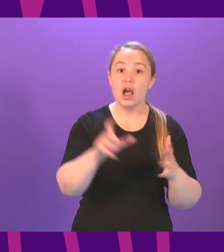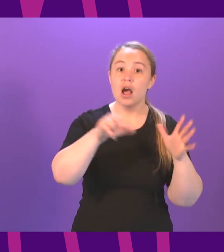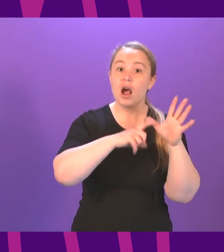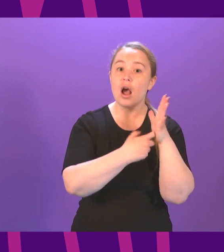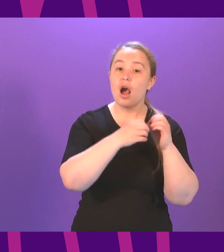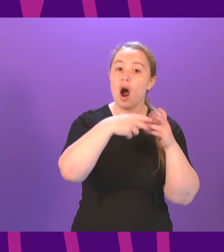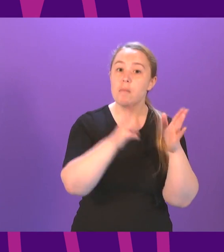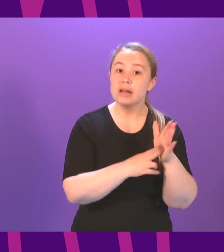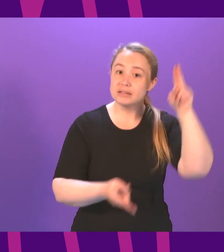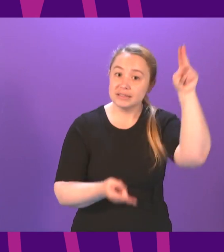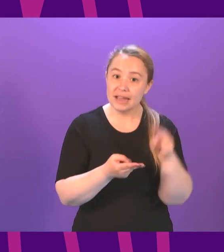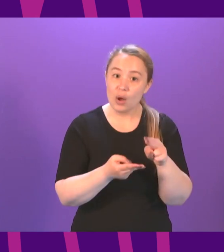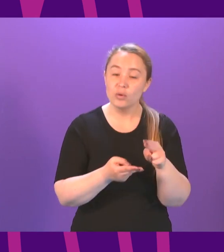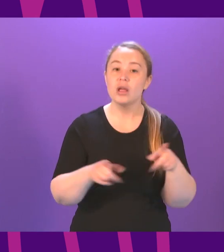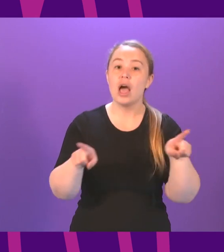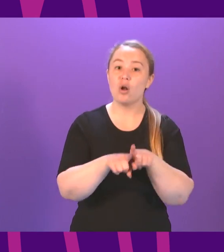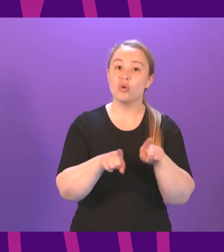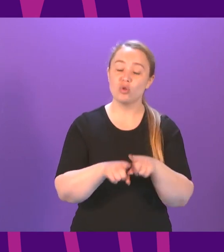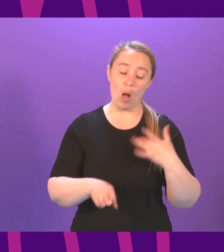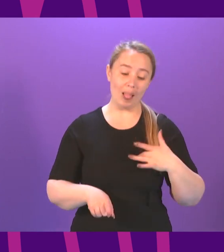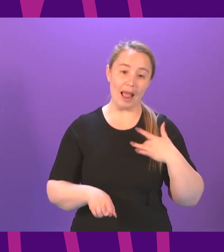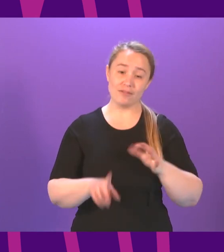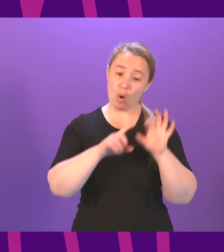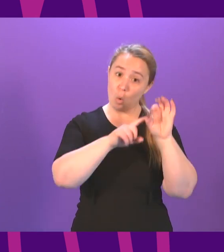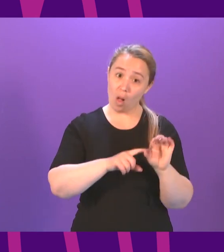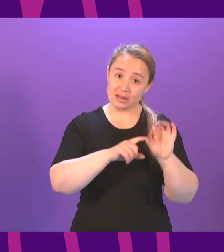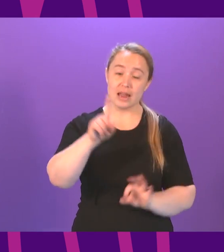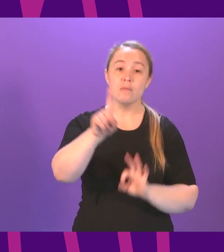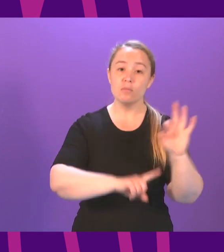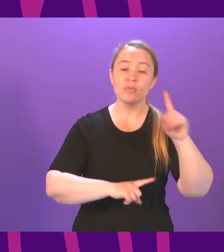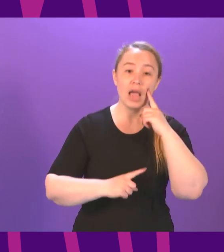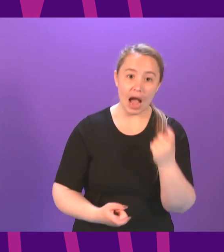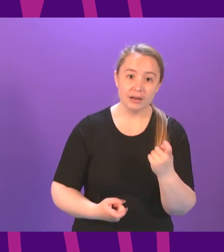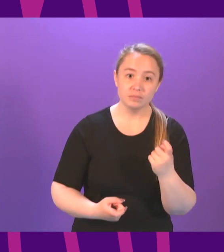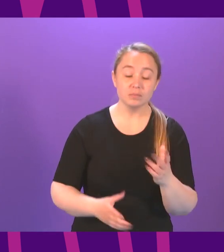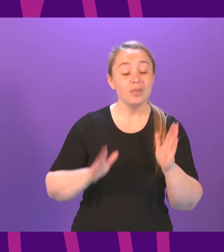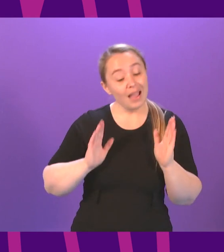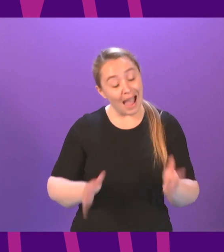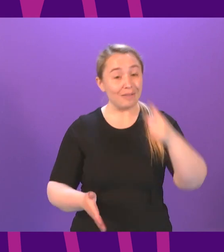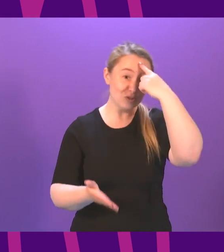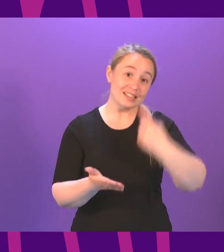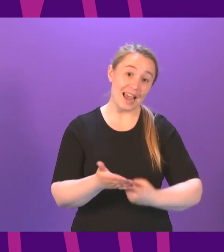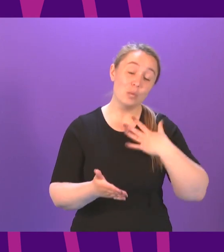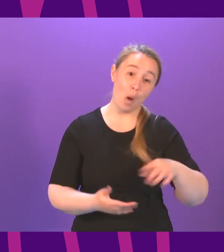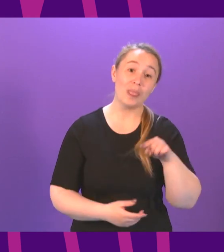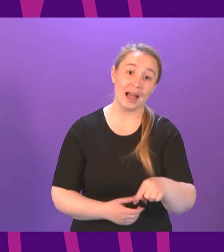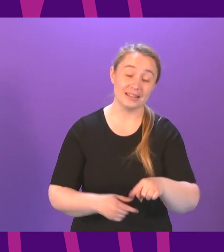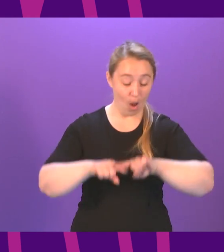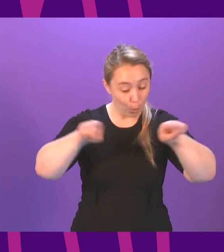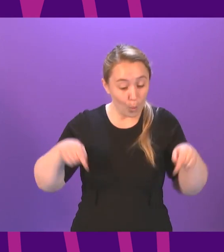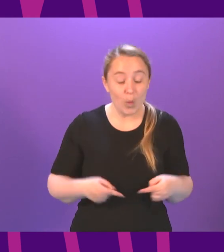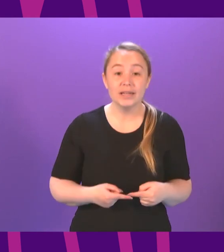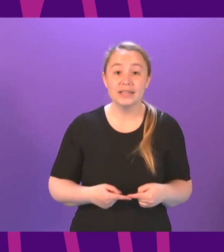emissions, and improve the quality of life for everyone in Scotland. We just have to choose to do so. We,